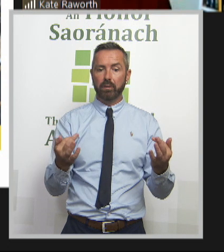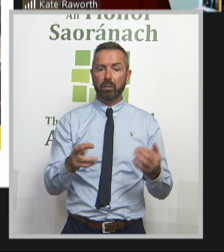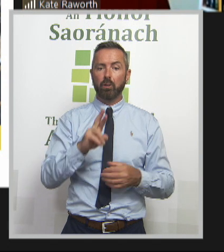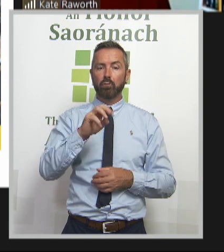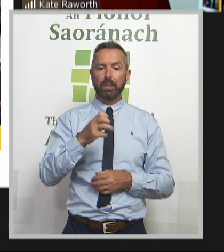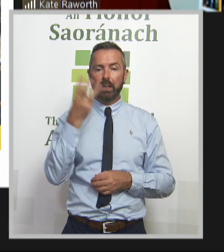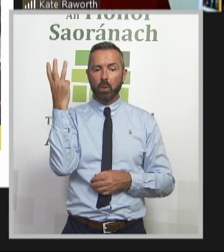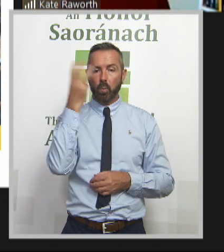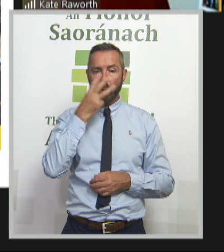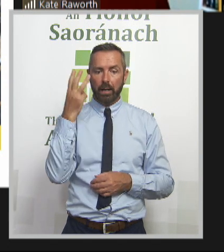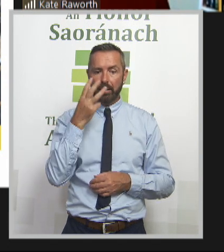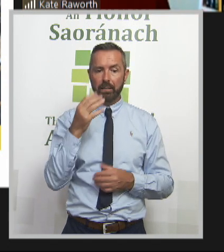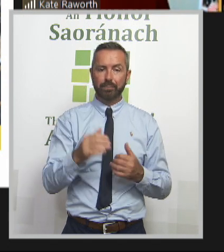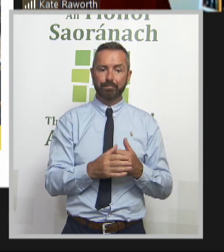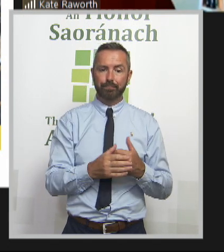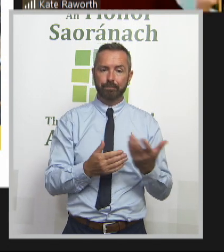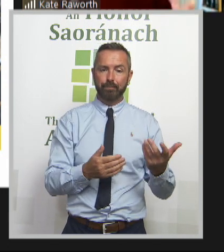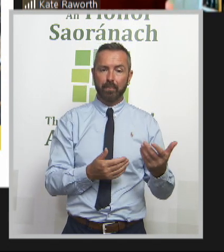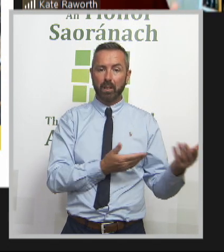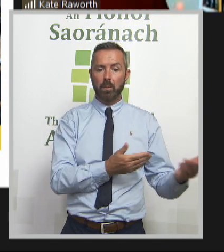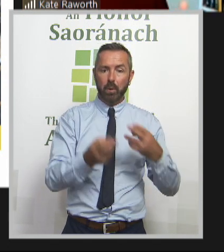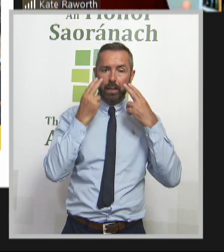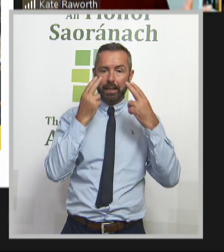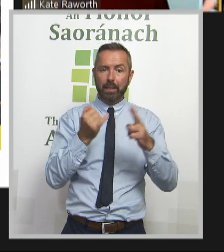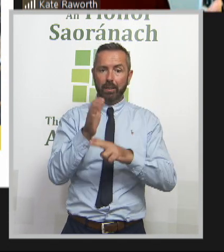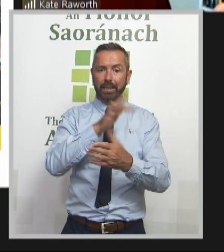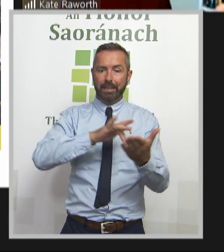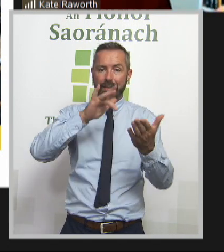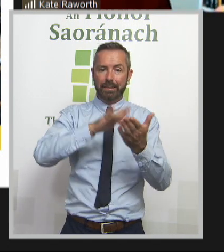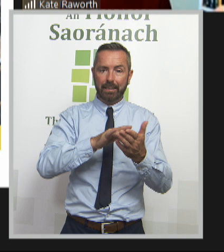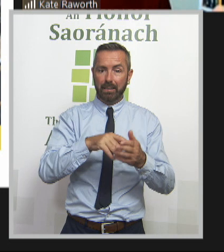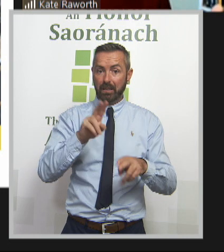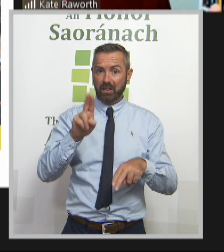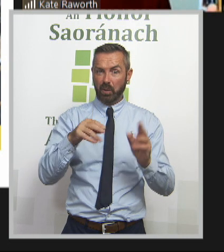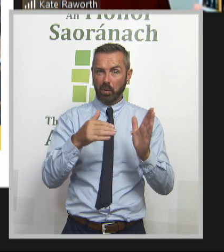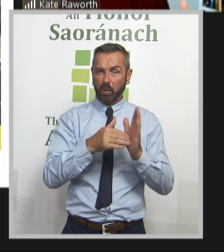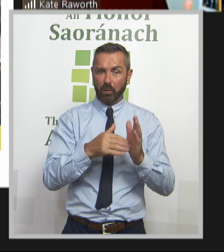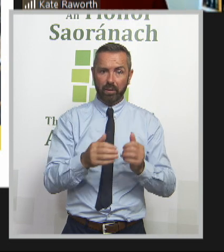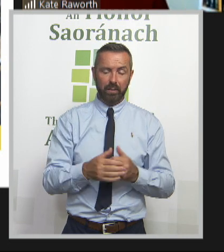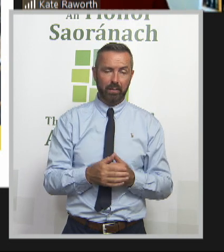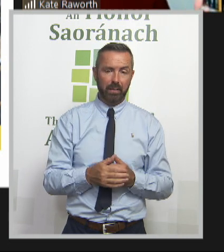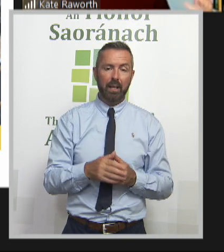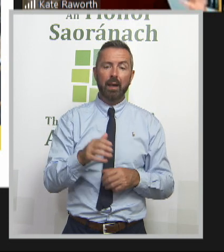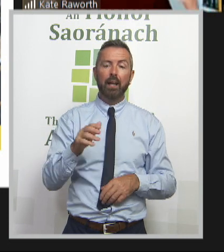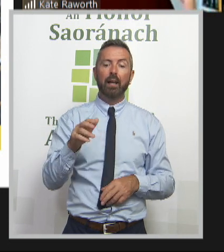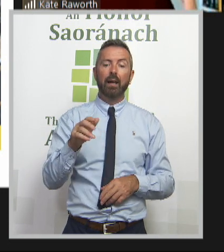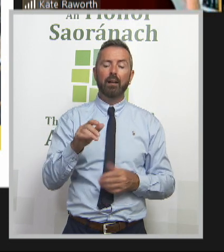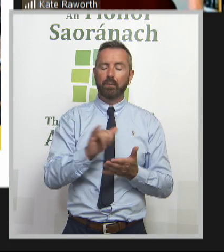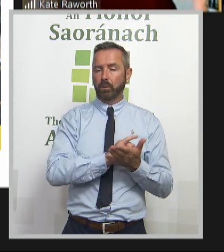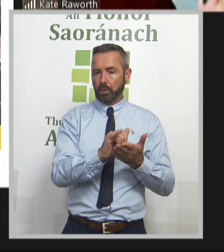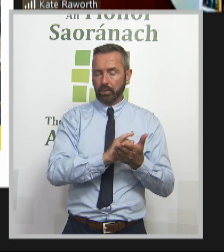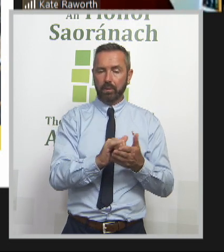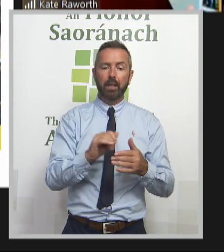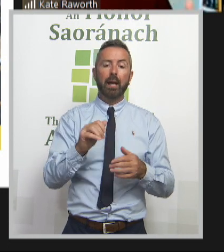Rewilding, an example from Scotland. Bringing nature back into the city in New York City of all places. And in Amsterdam, they're committed to creating